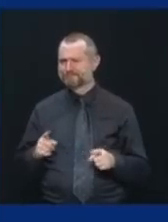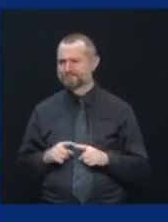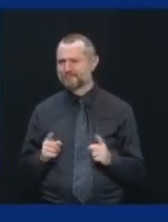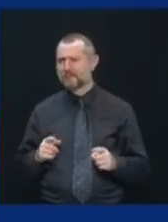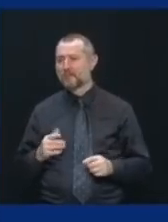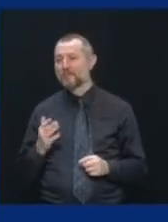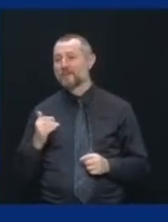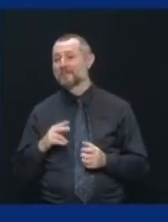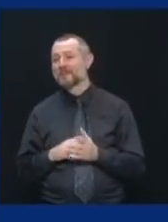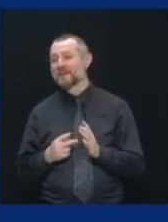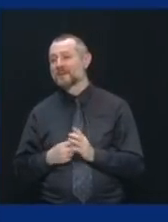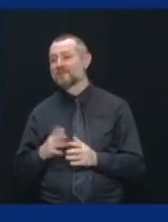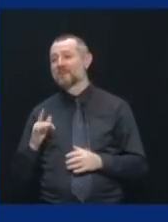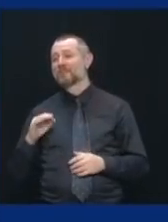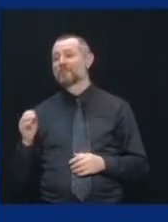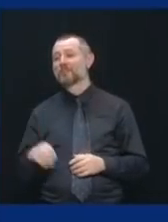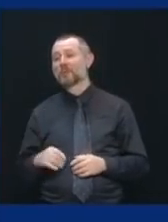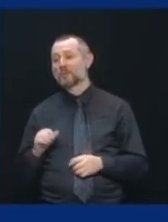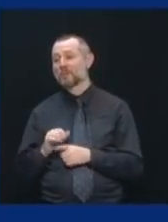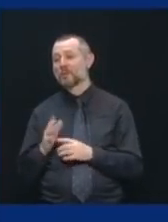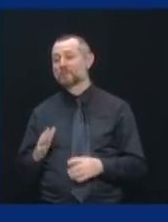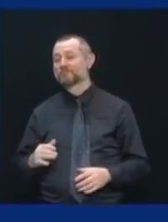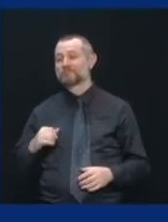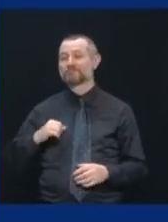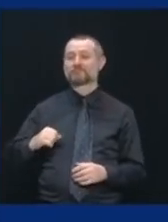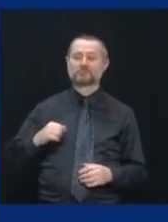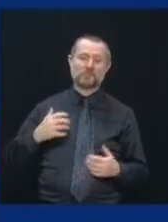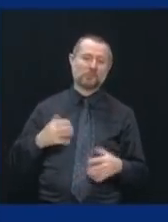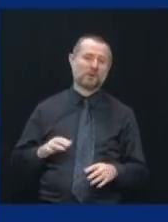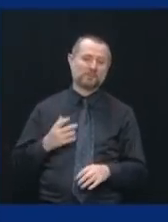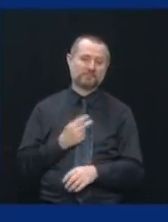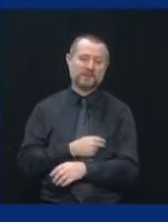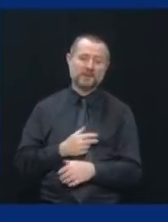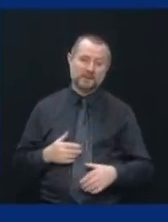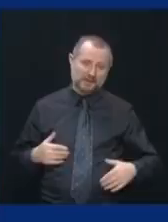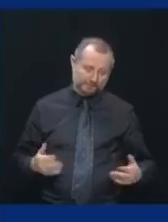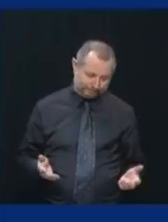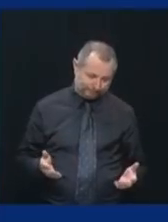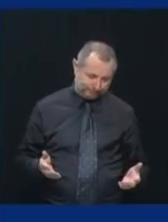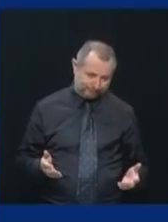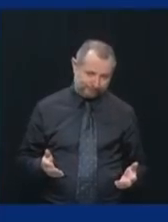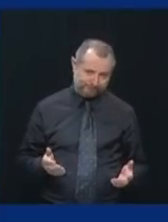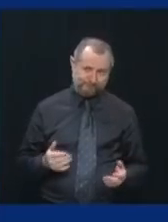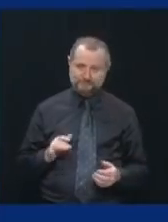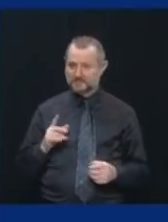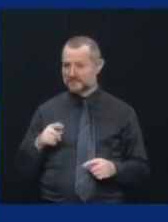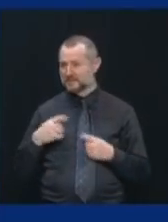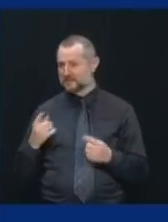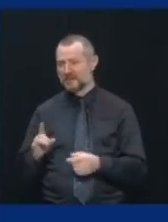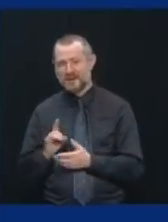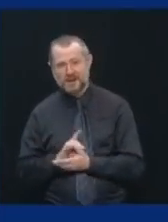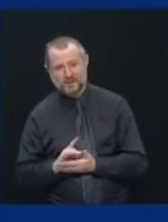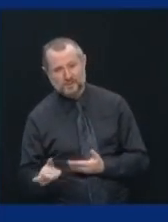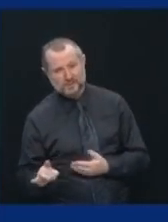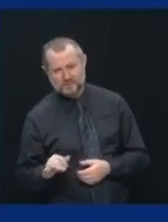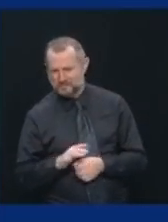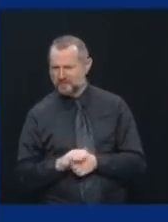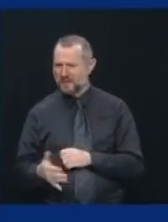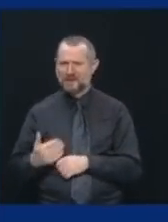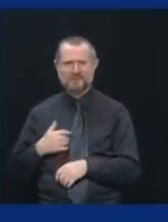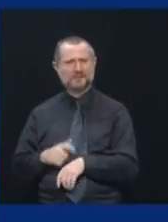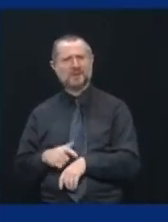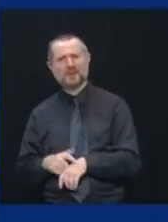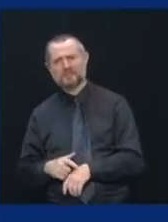about 25%? Maybe. But it's been 8 weeks, and we've done everything we can, and we're going to use